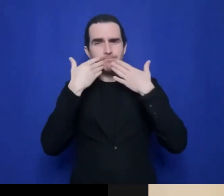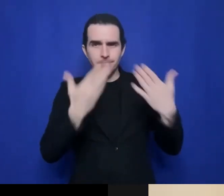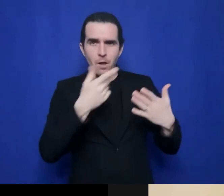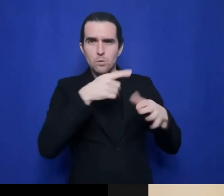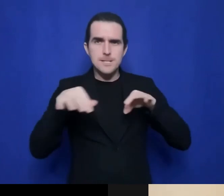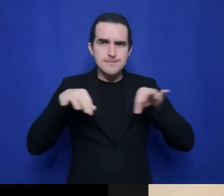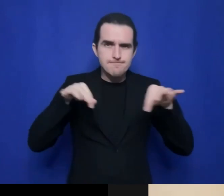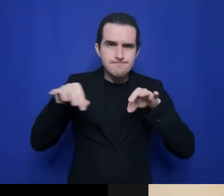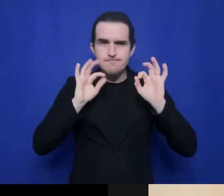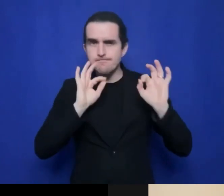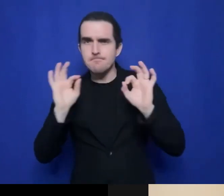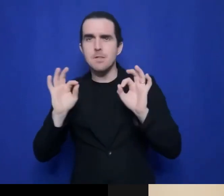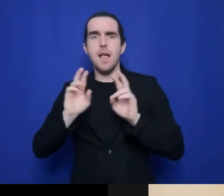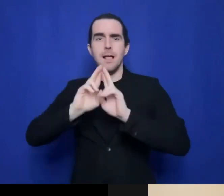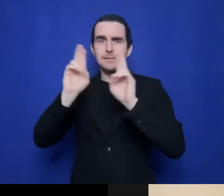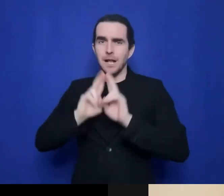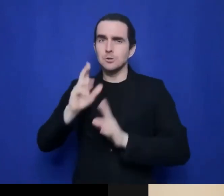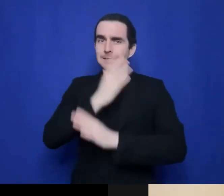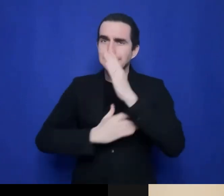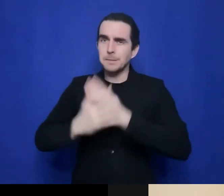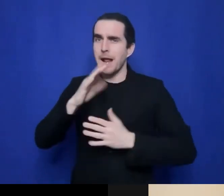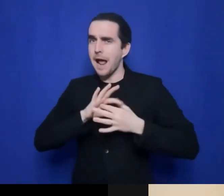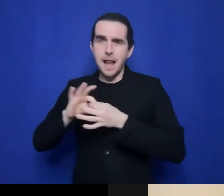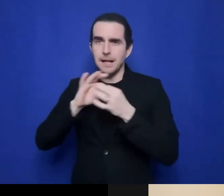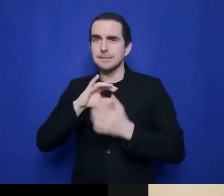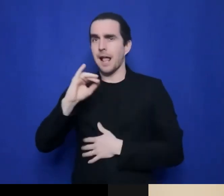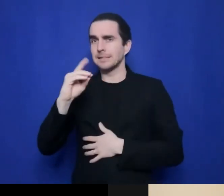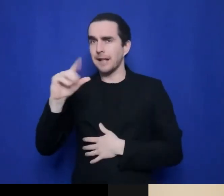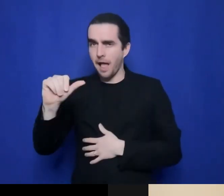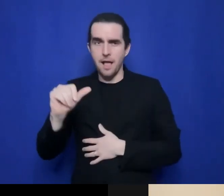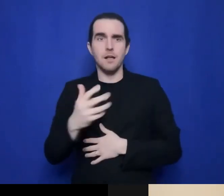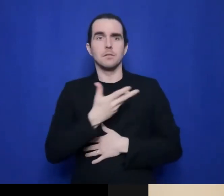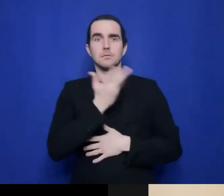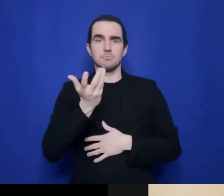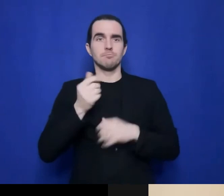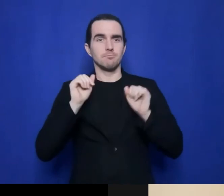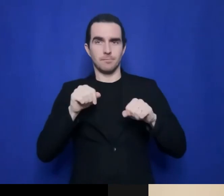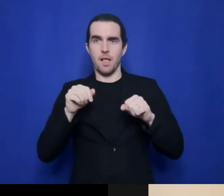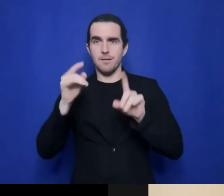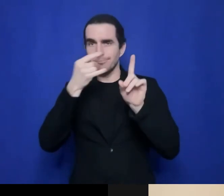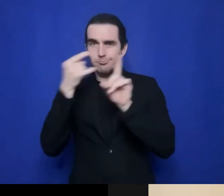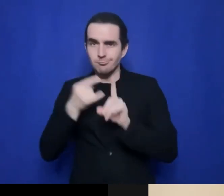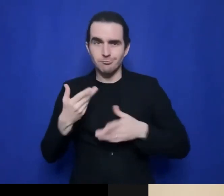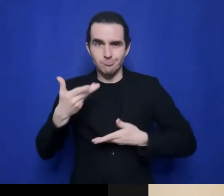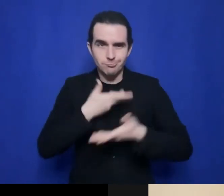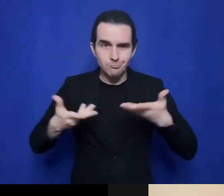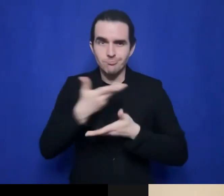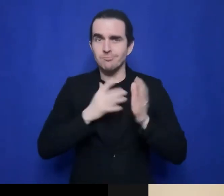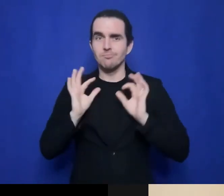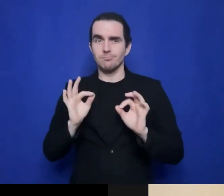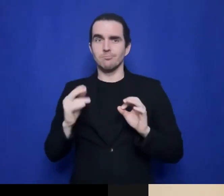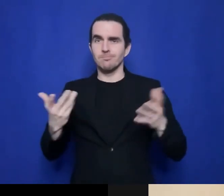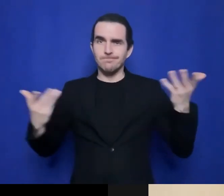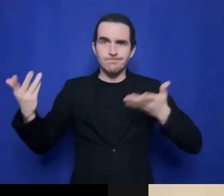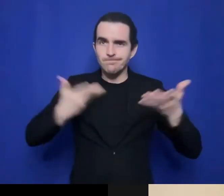all together in this intersectional space, sharing and learning about stress-free recreation. As